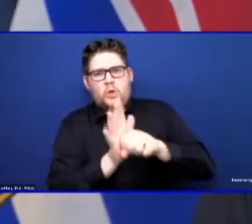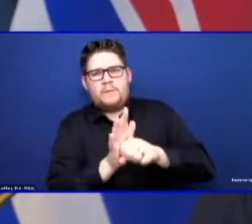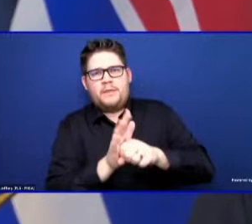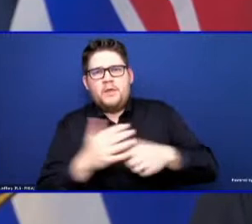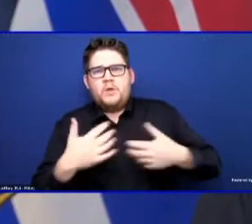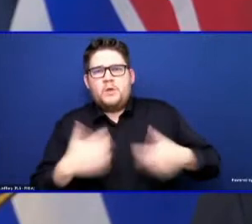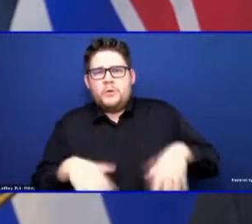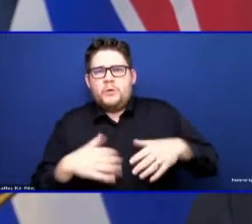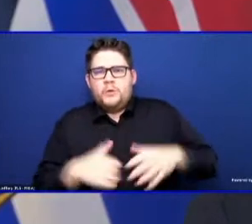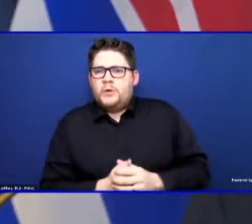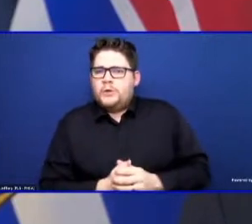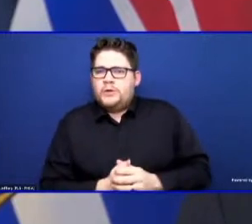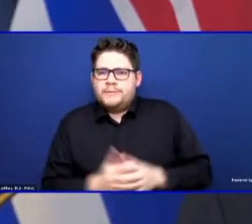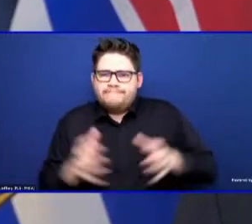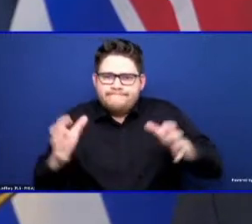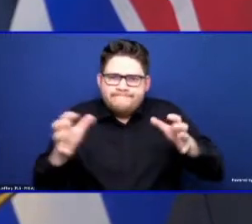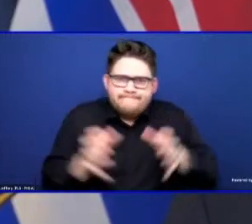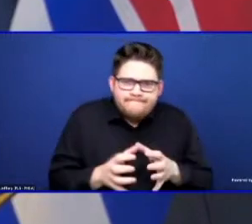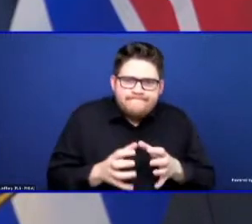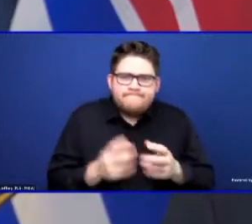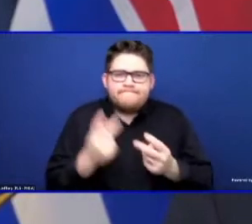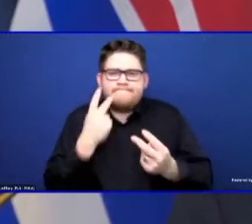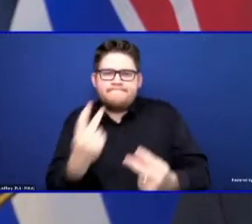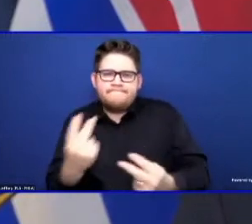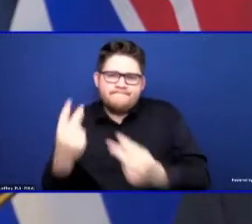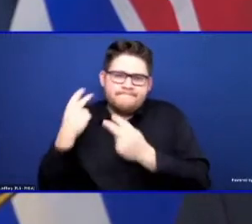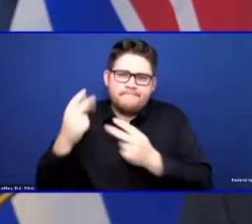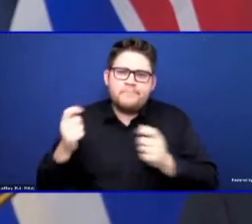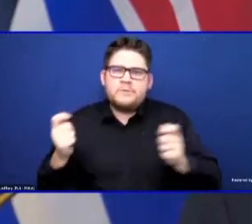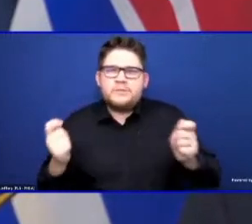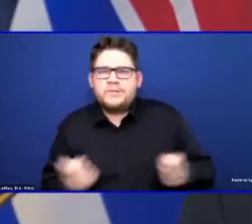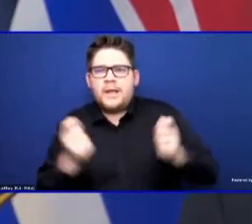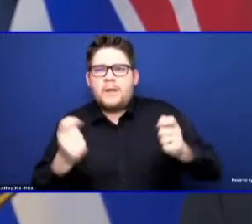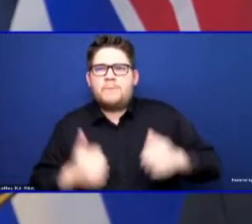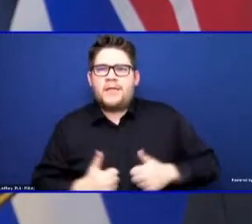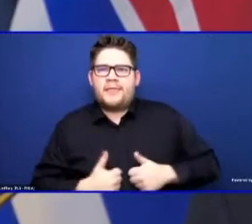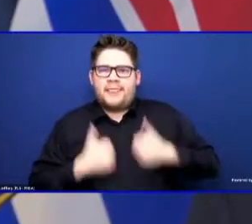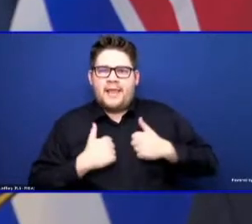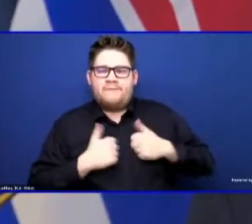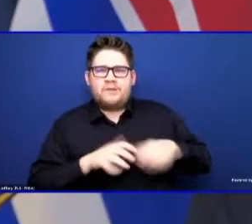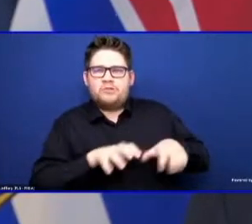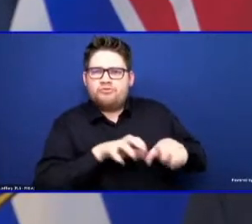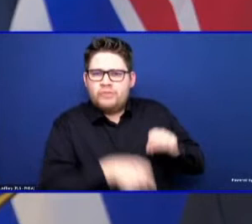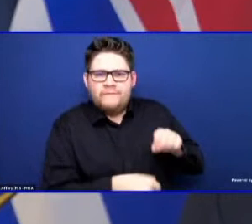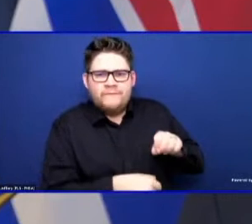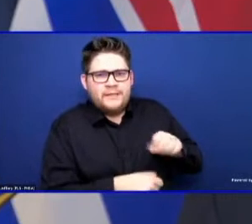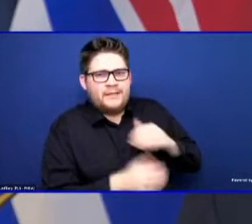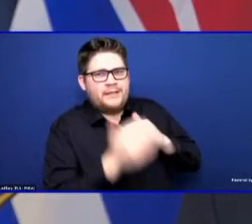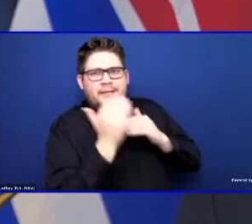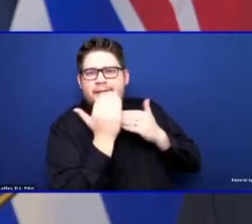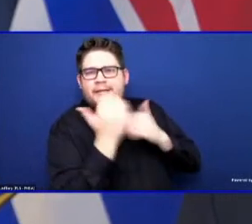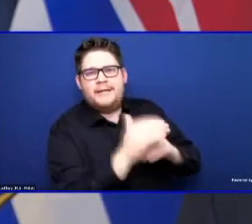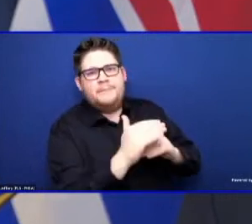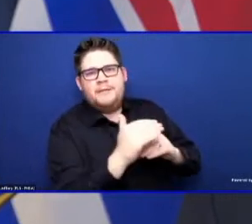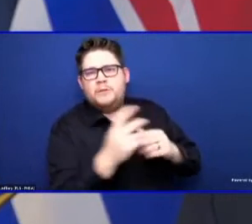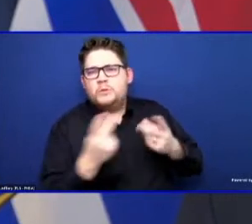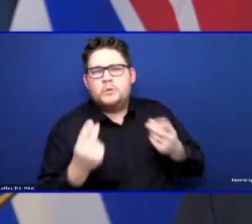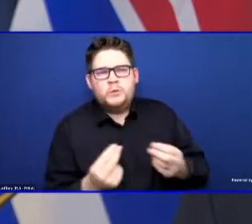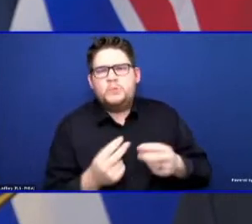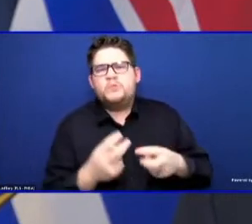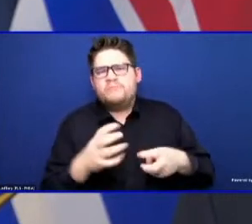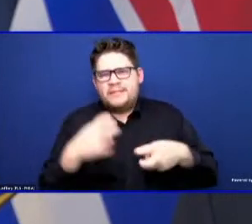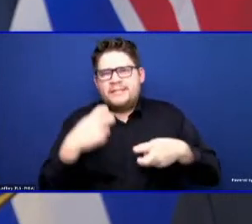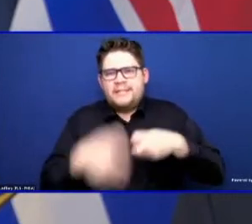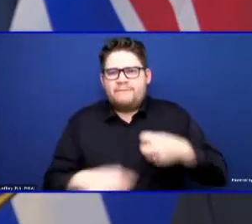to celebrate and acknowledge and grieve about the ones we've lost. It's a difficult time, and we're with all of those families and